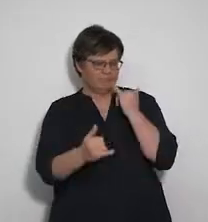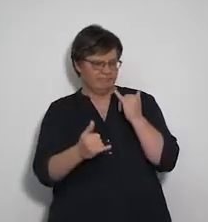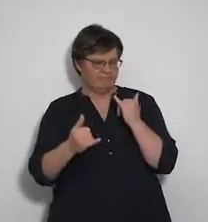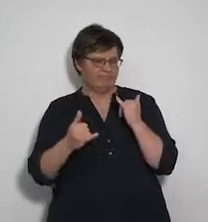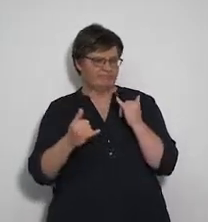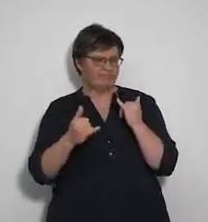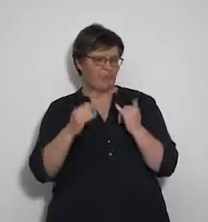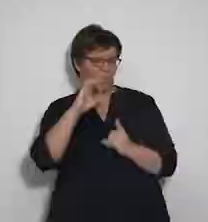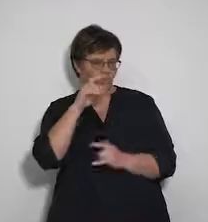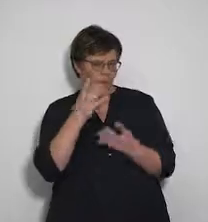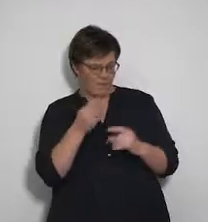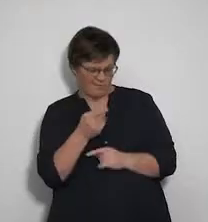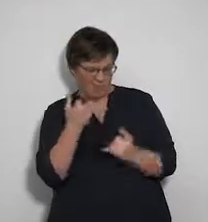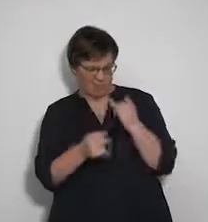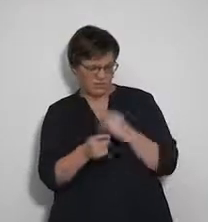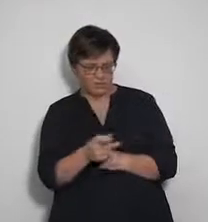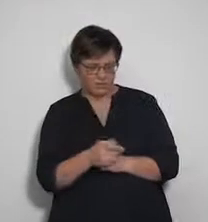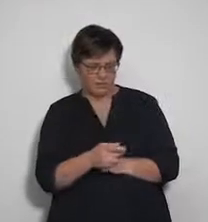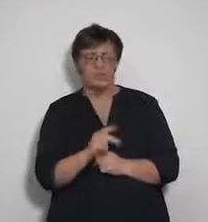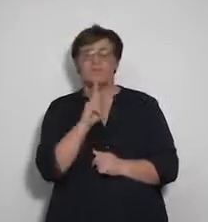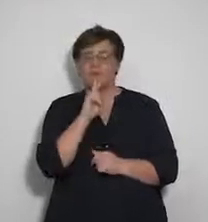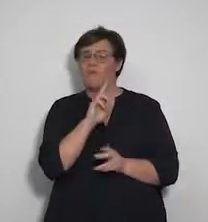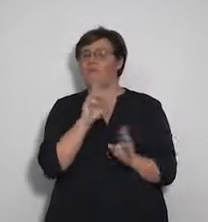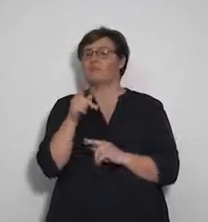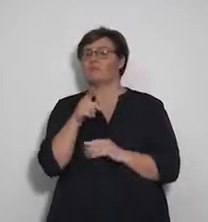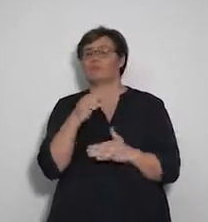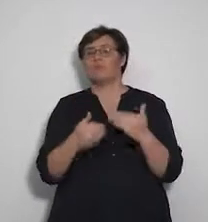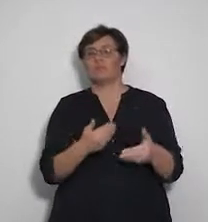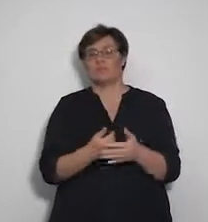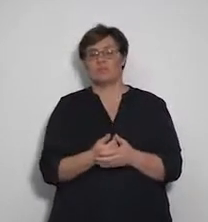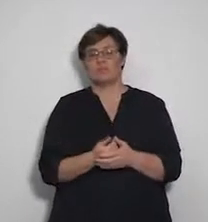abnormality in the chromosome number, and often we will reference the process of how